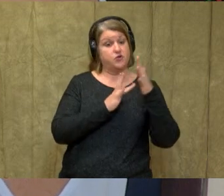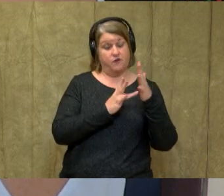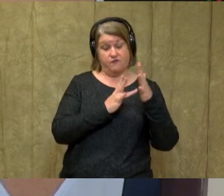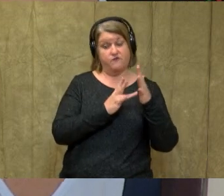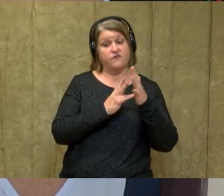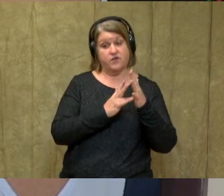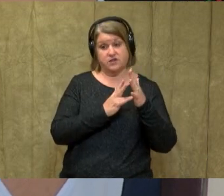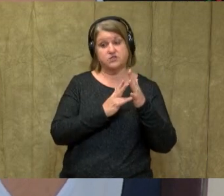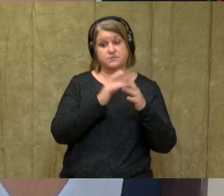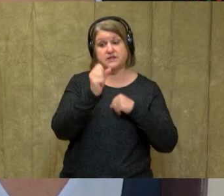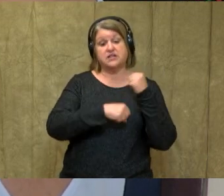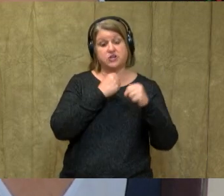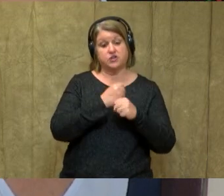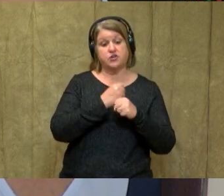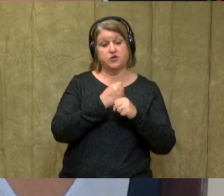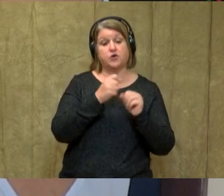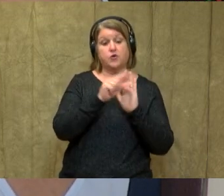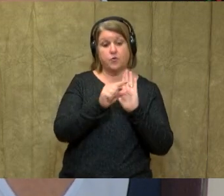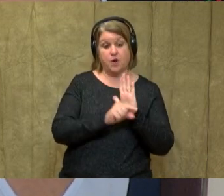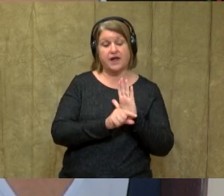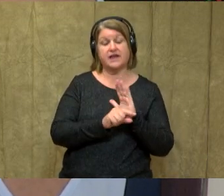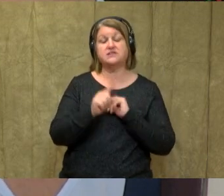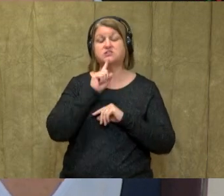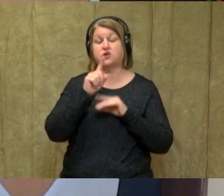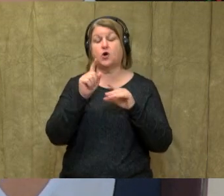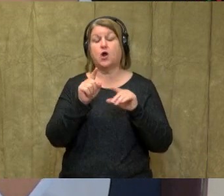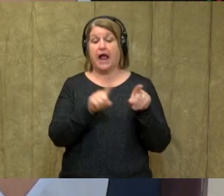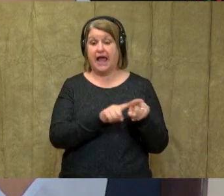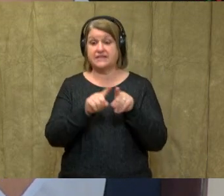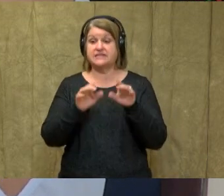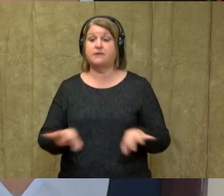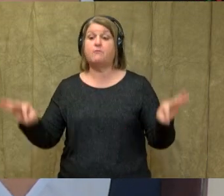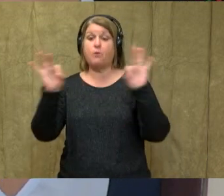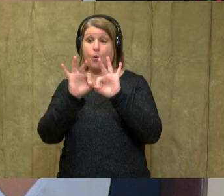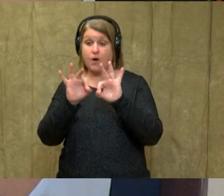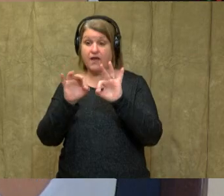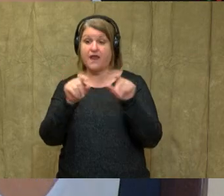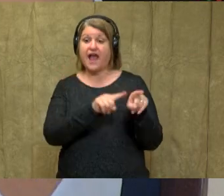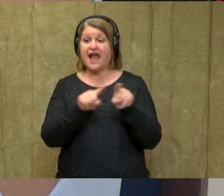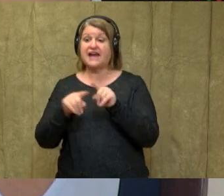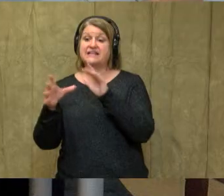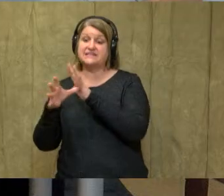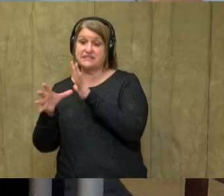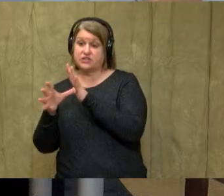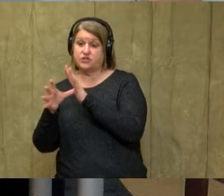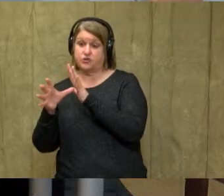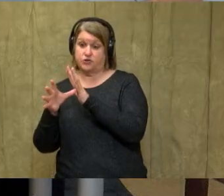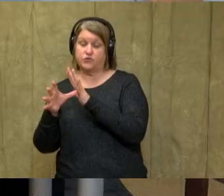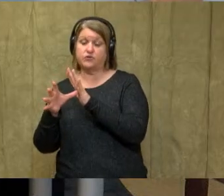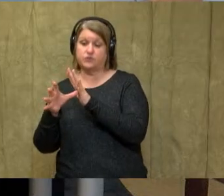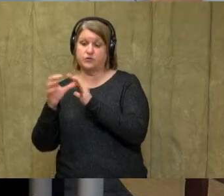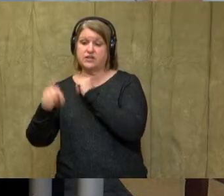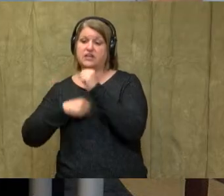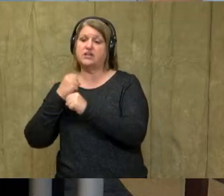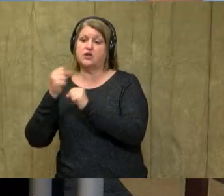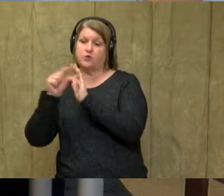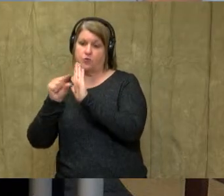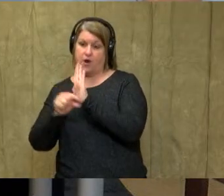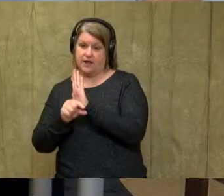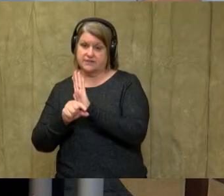count just as much as your senior year grades. So from day one. Day one. Grades lead